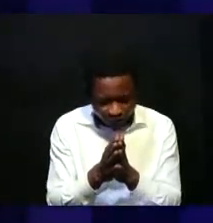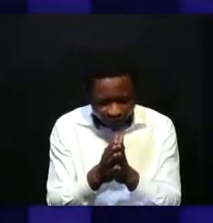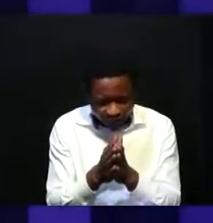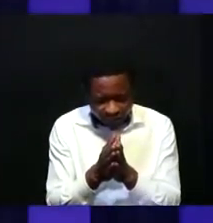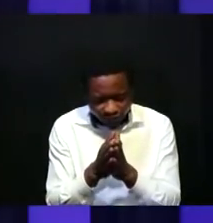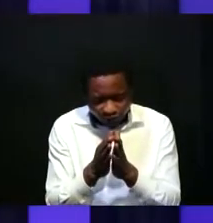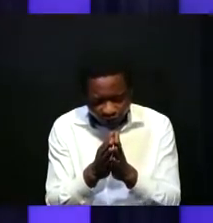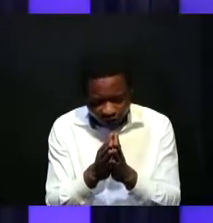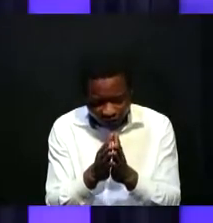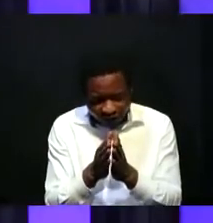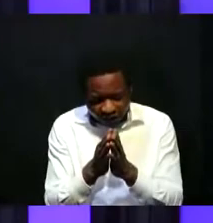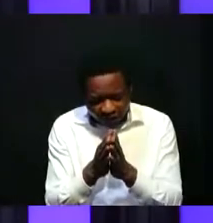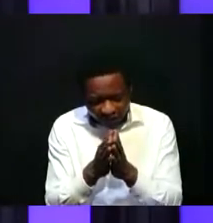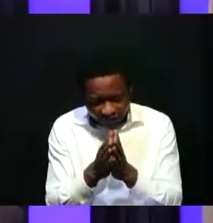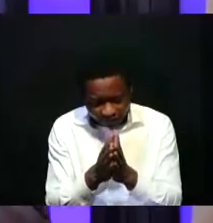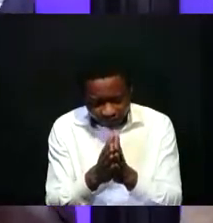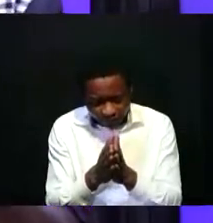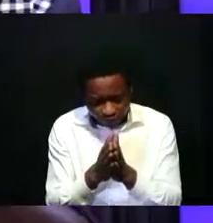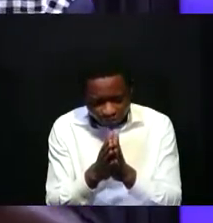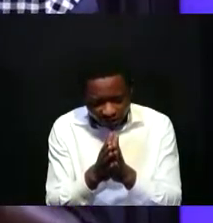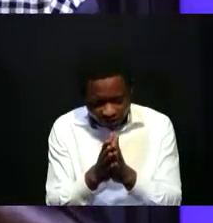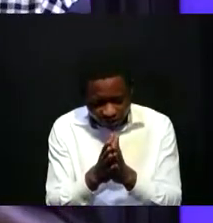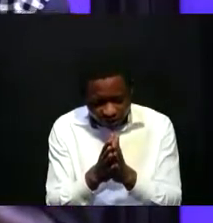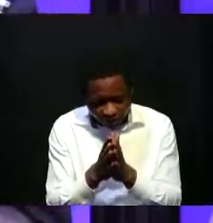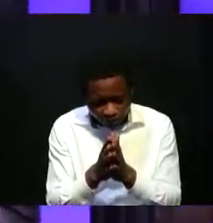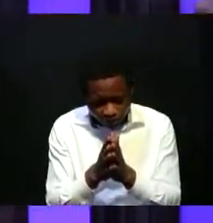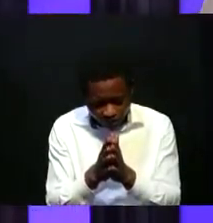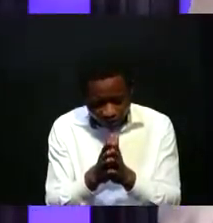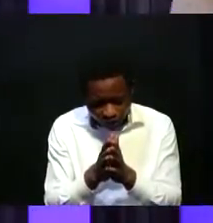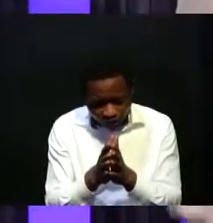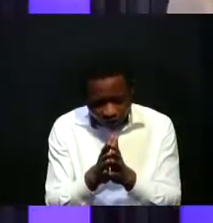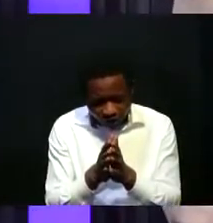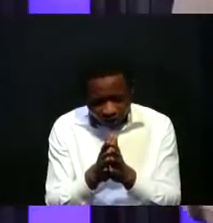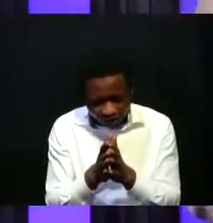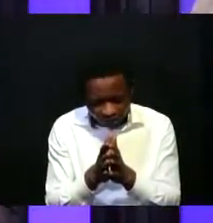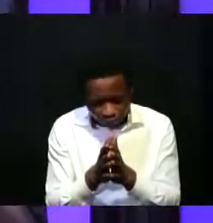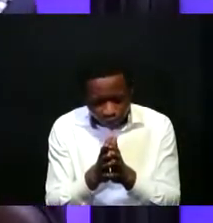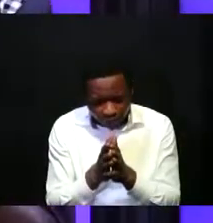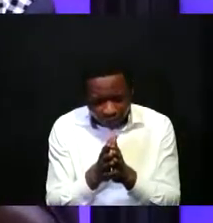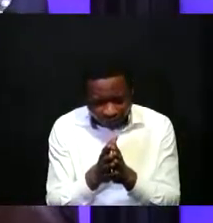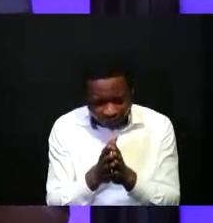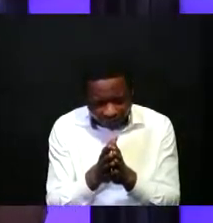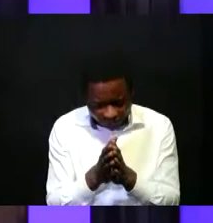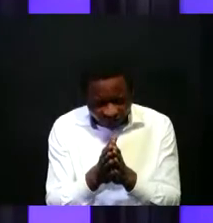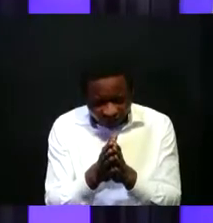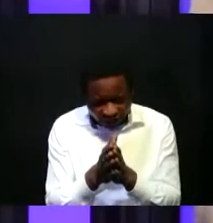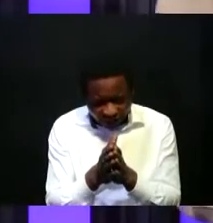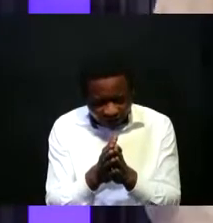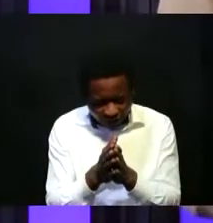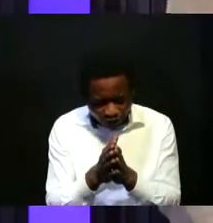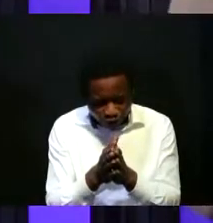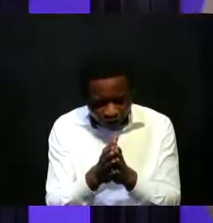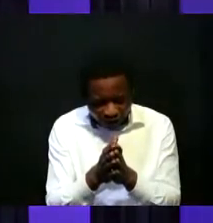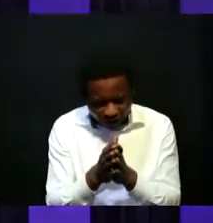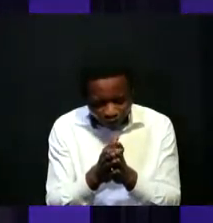be united, O Lord. And campus in the Asura. Make a lepey and a lepey